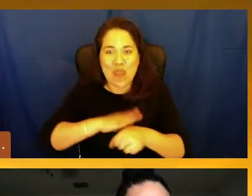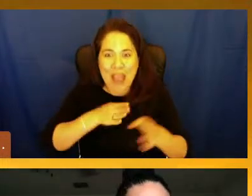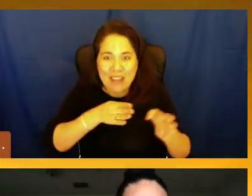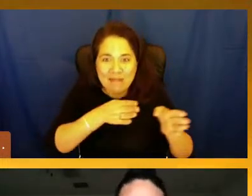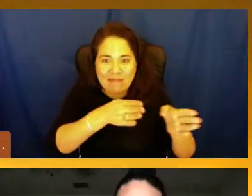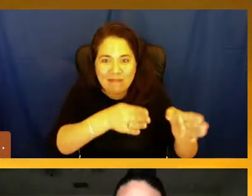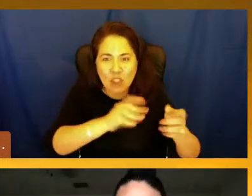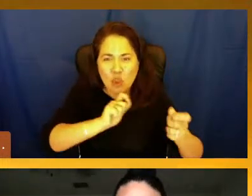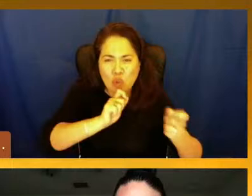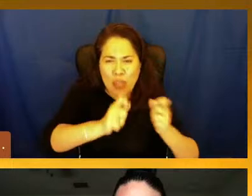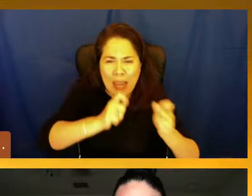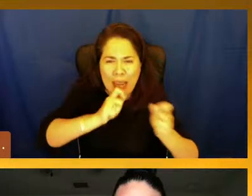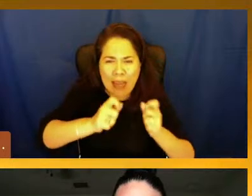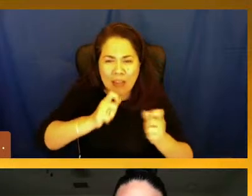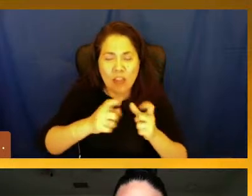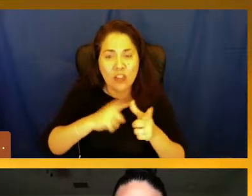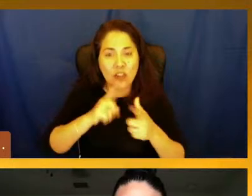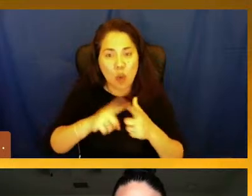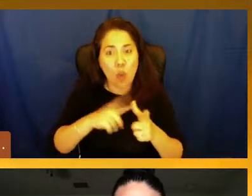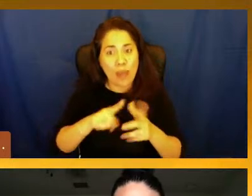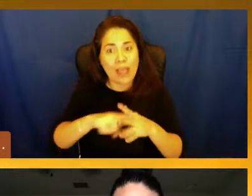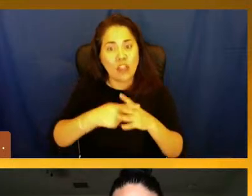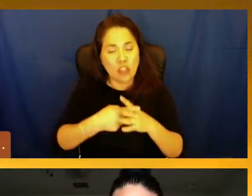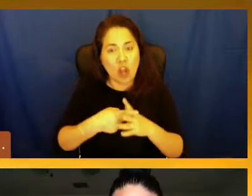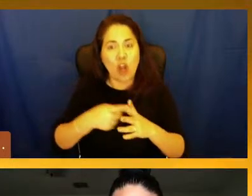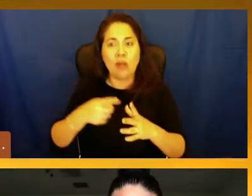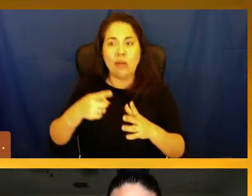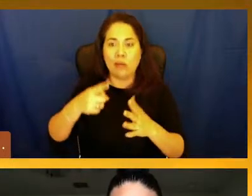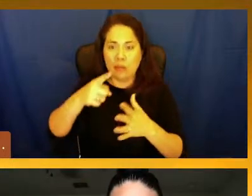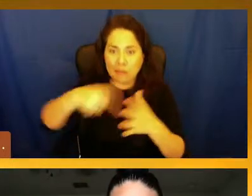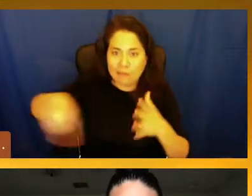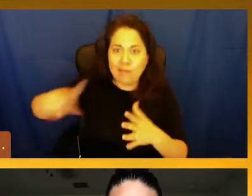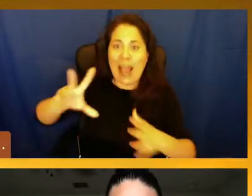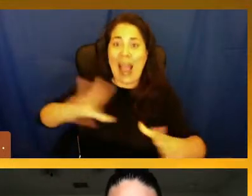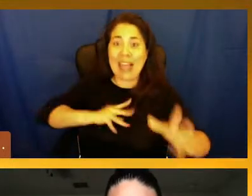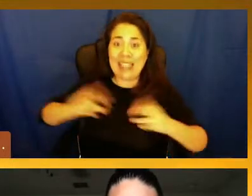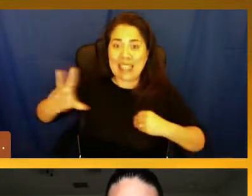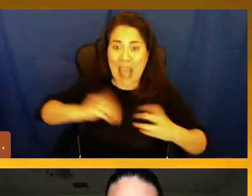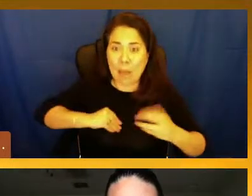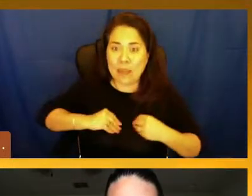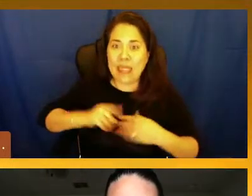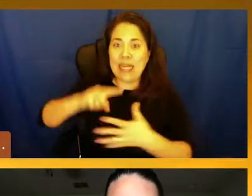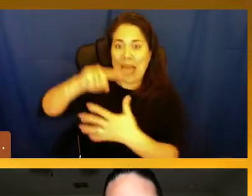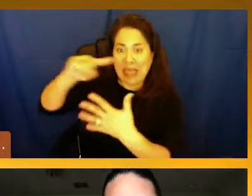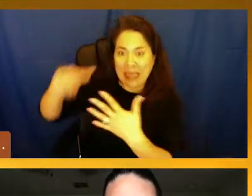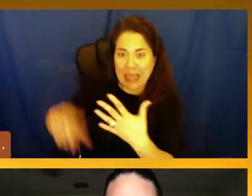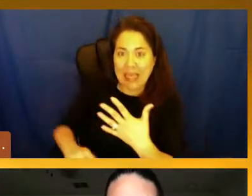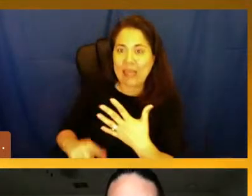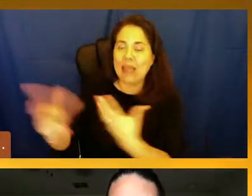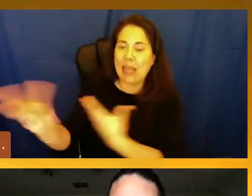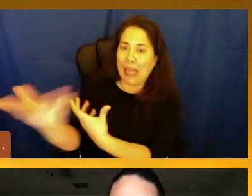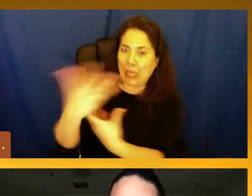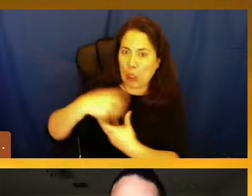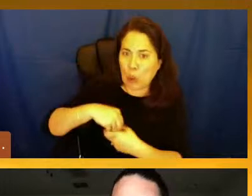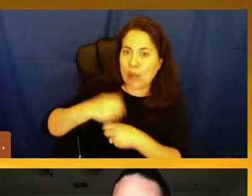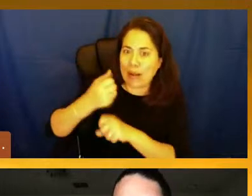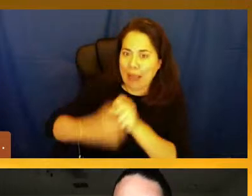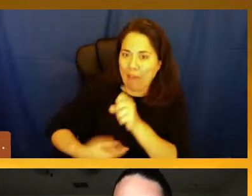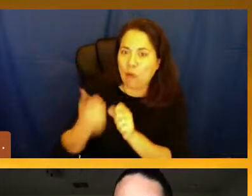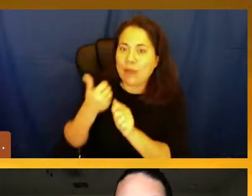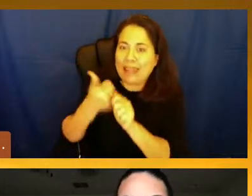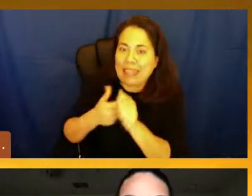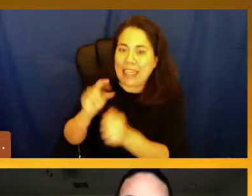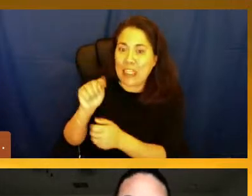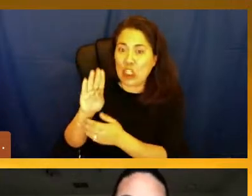those paradigms so the institution accept the kinds of inclusion that each tribe